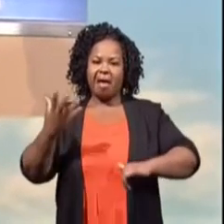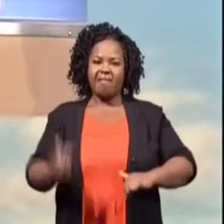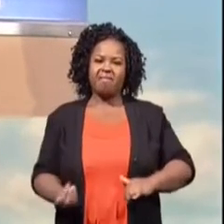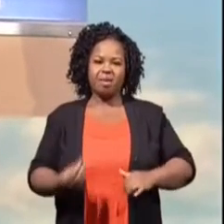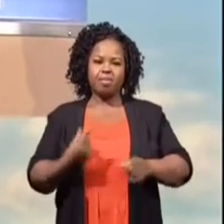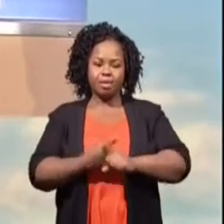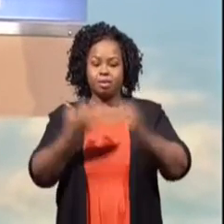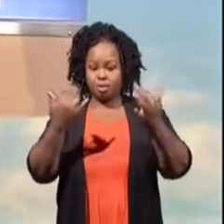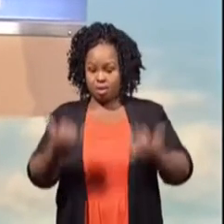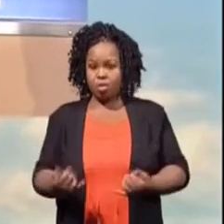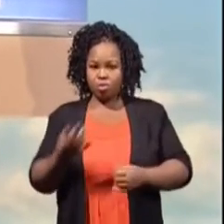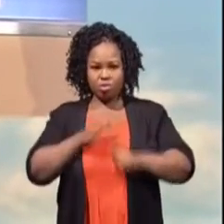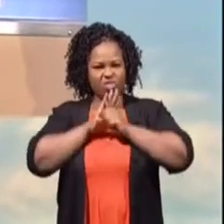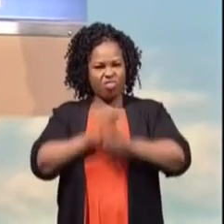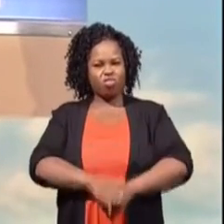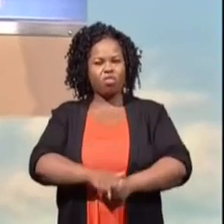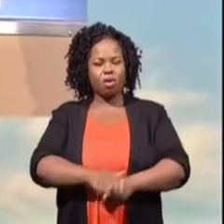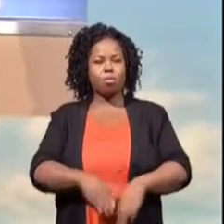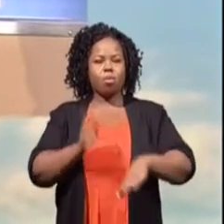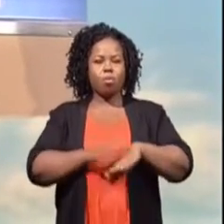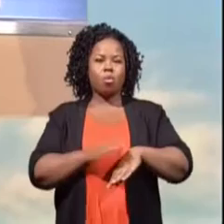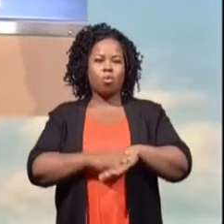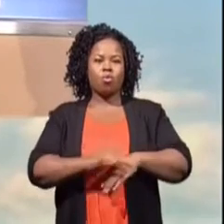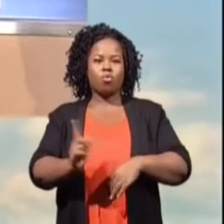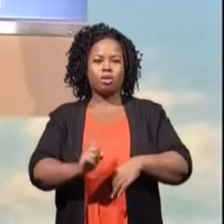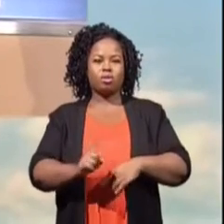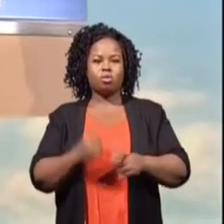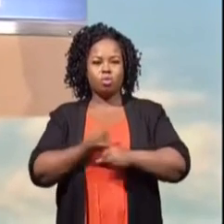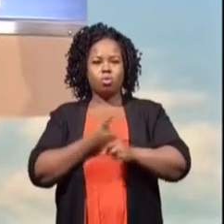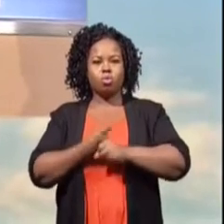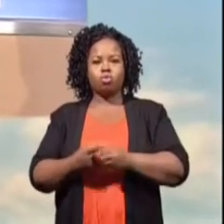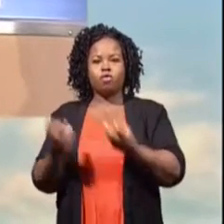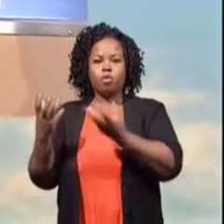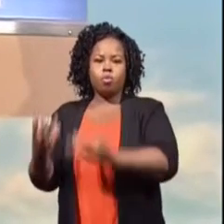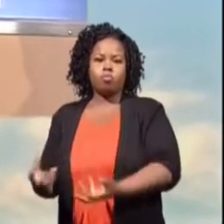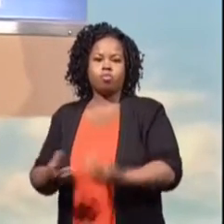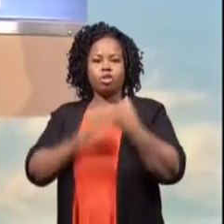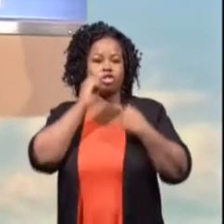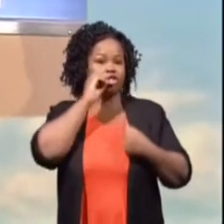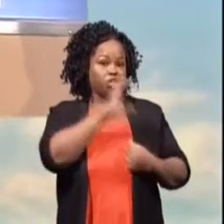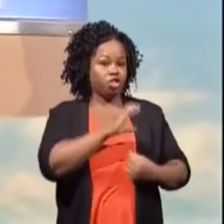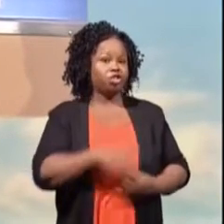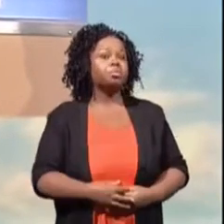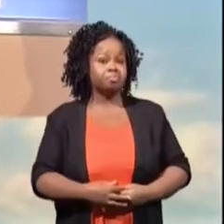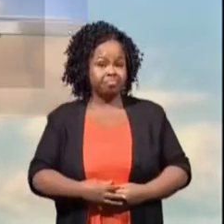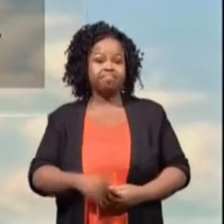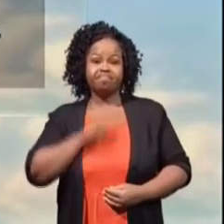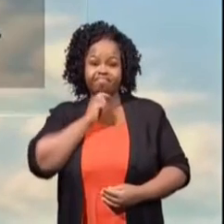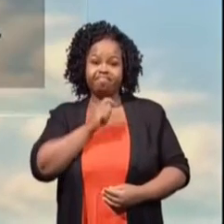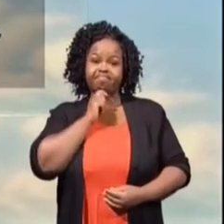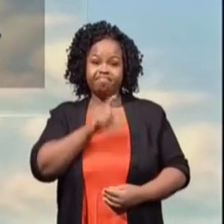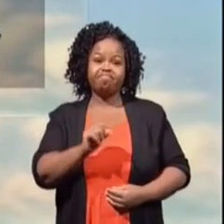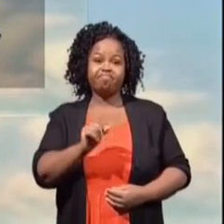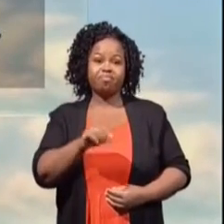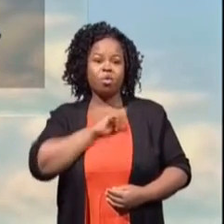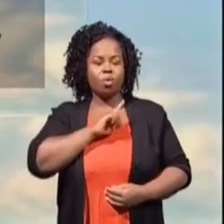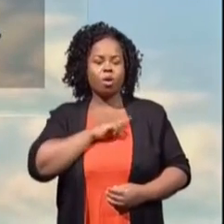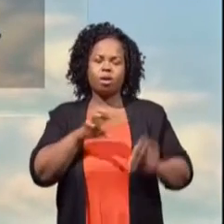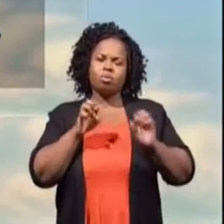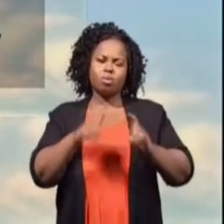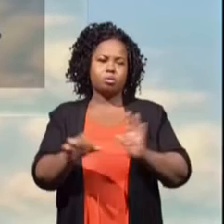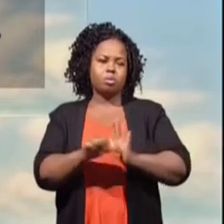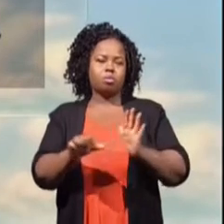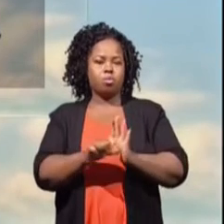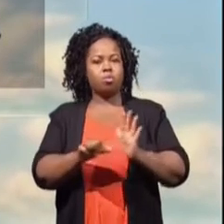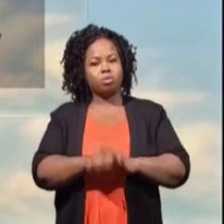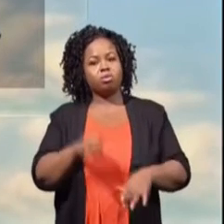thina sisacindezelelwa ukufuma nobuhlwembu that's very true and that's about education is very important